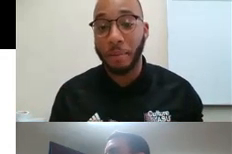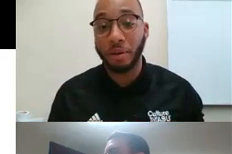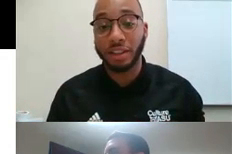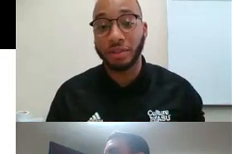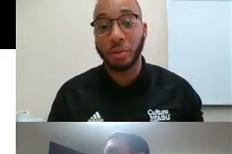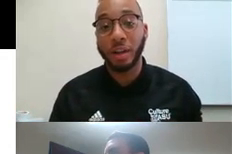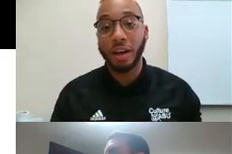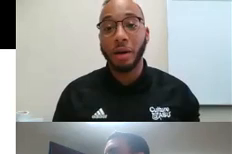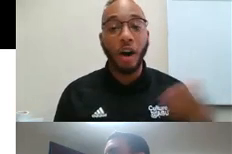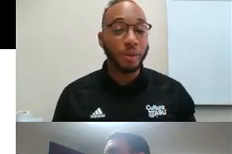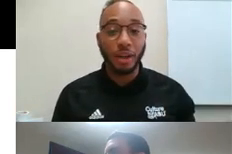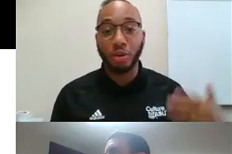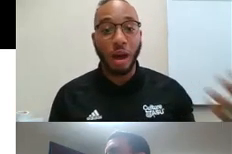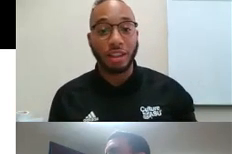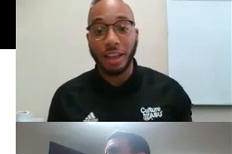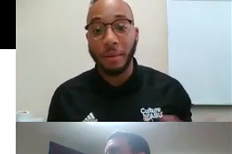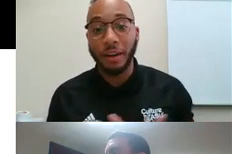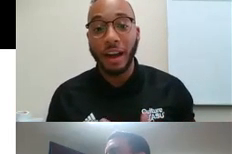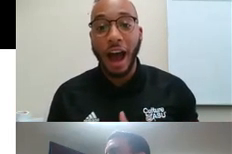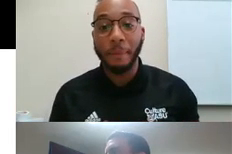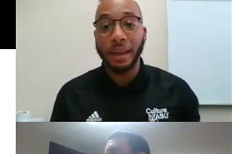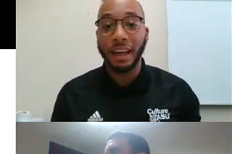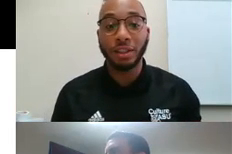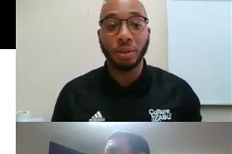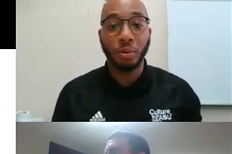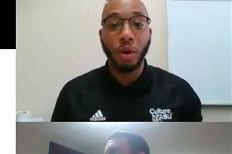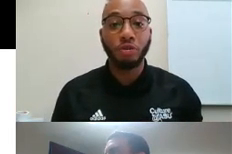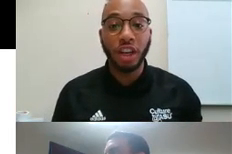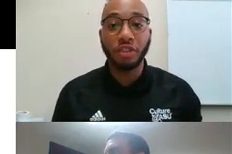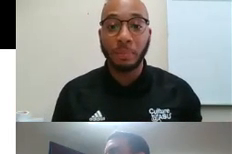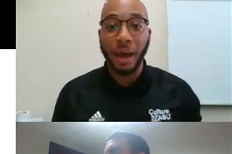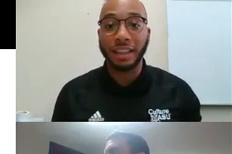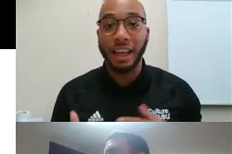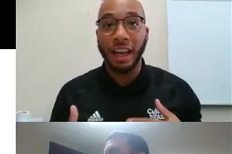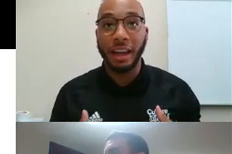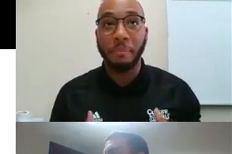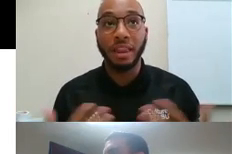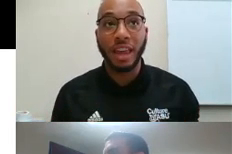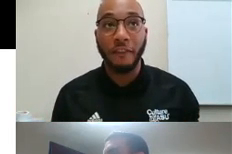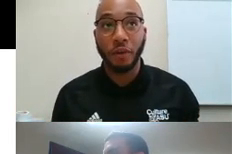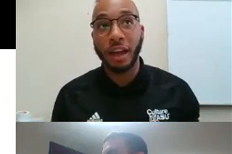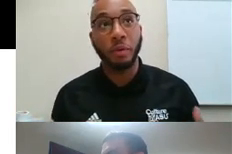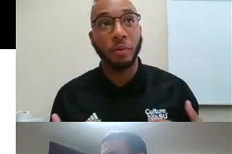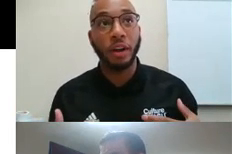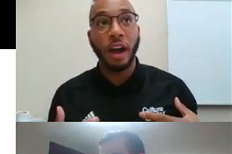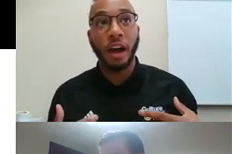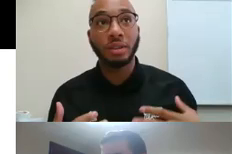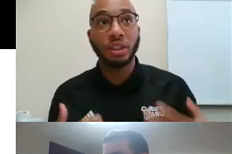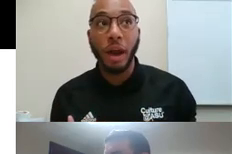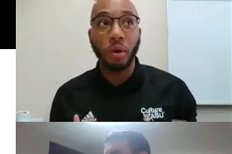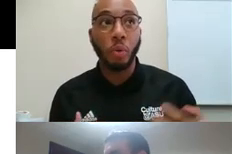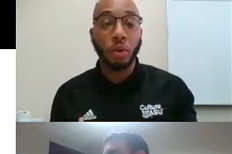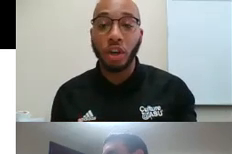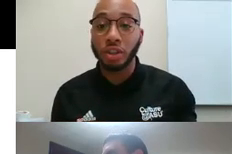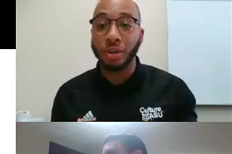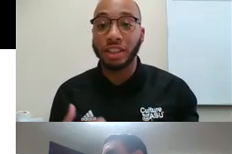of the components of Zoom. Ultimately, throughout the summer, I began to really respect and be thankful that we were still